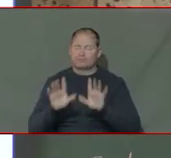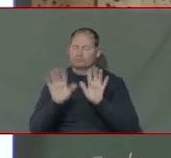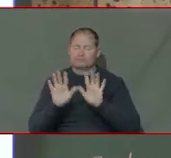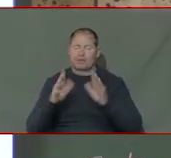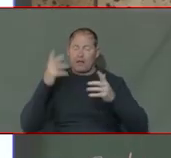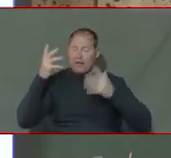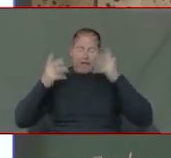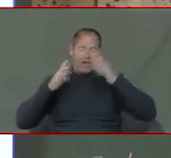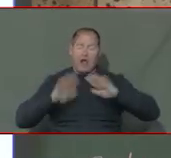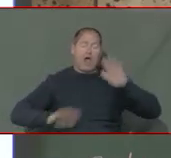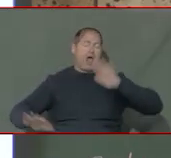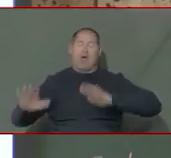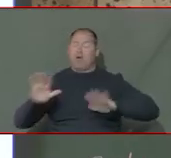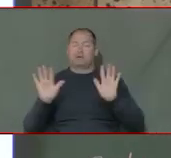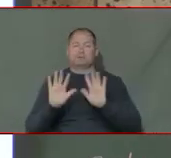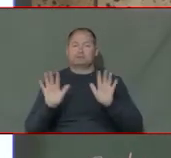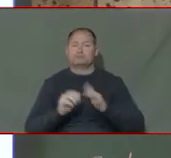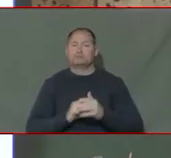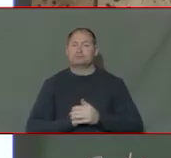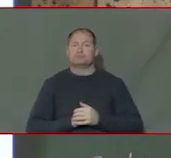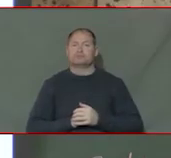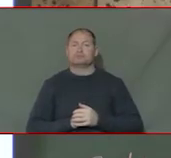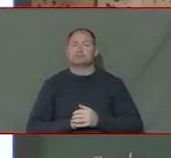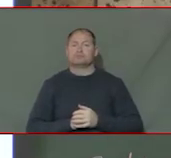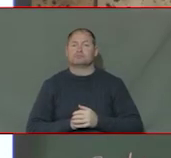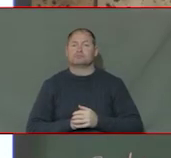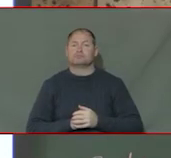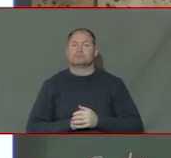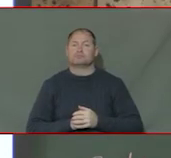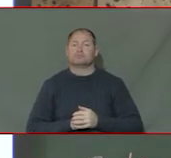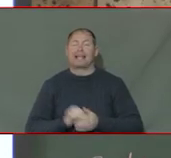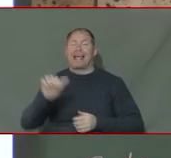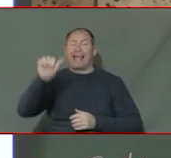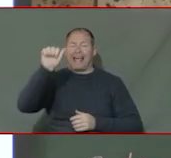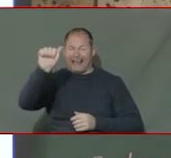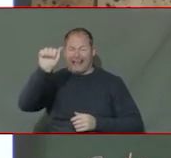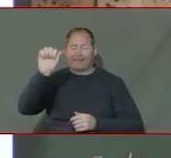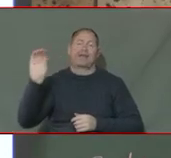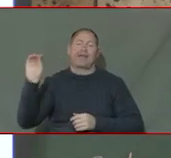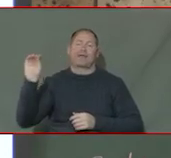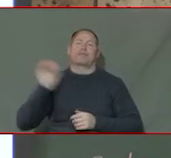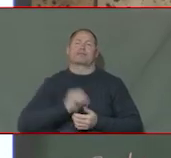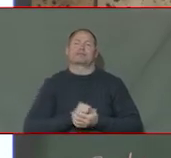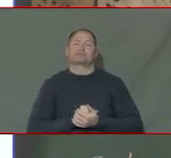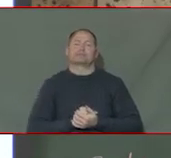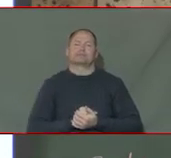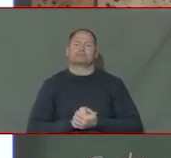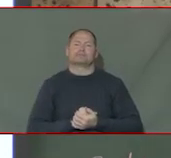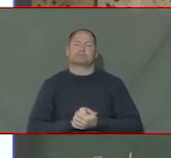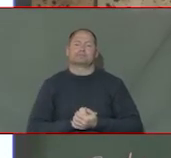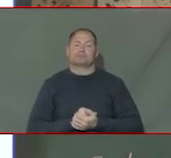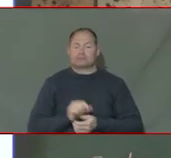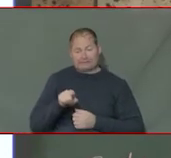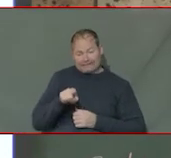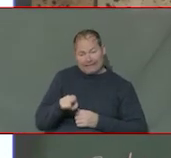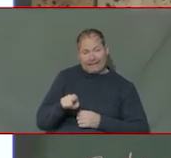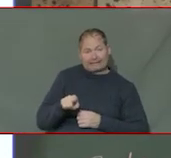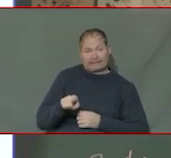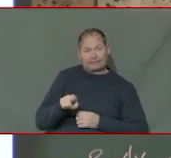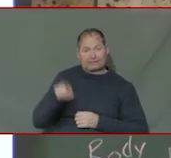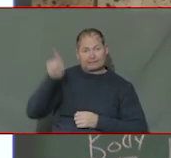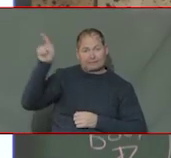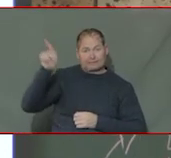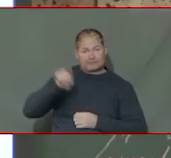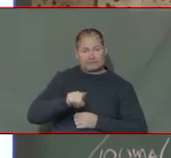not confuse glucagon. So A, yeah. Glucagon with glycogen.